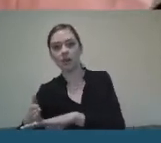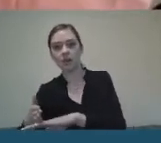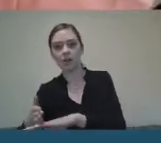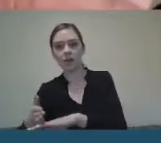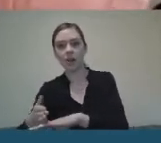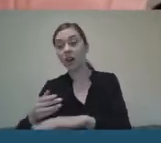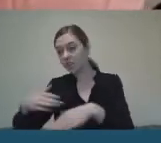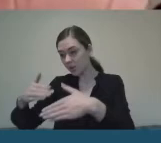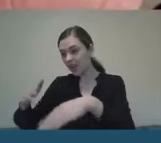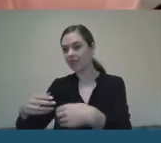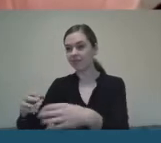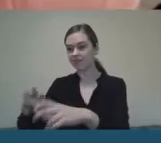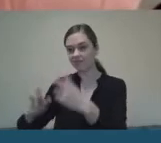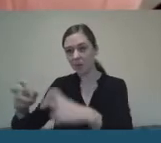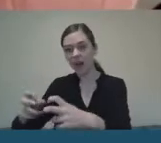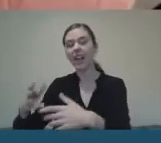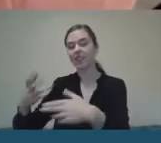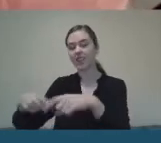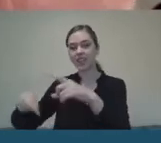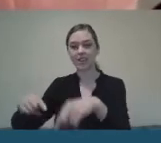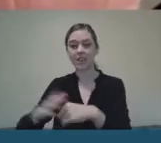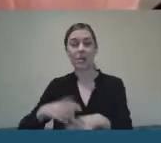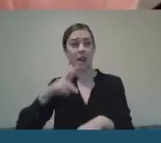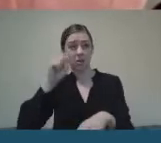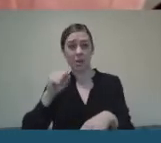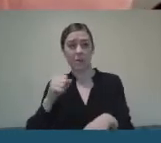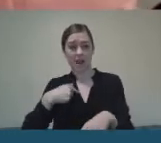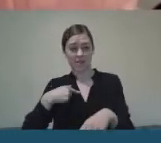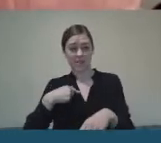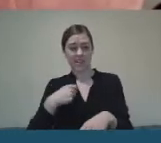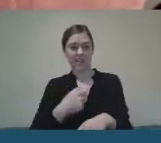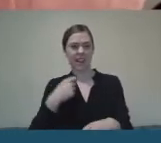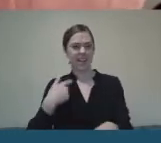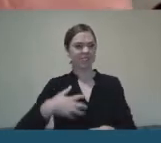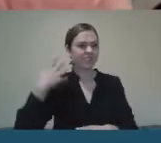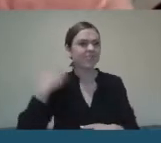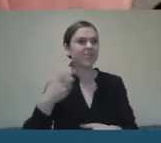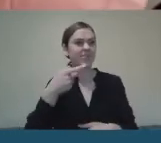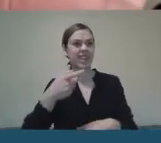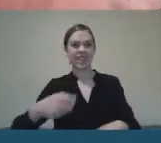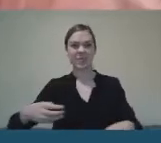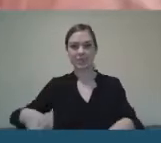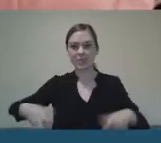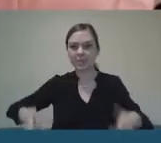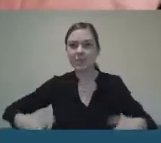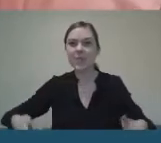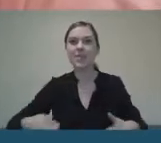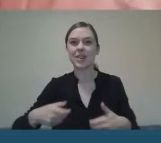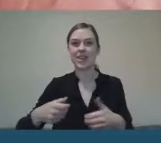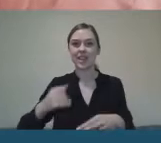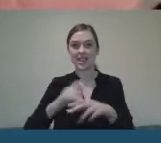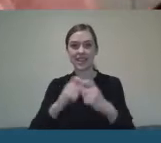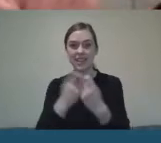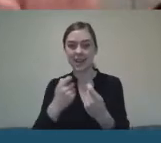kick around, doesn't it? And like, I remember giving out to a paralyzed kid in goals and being thrown off a team because I was too competitive. But now, like,